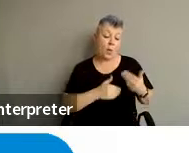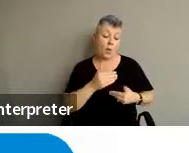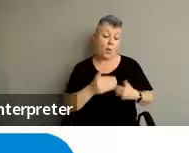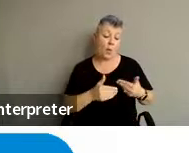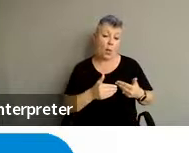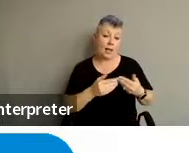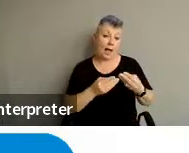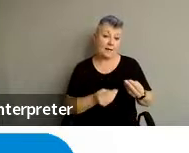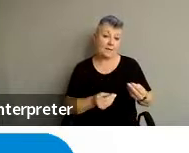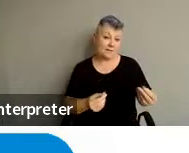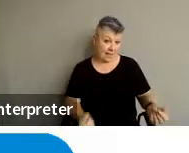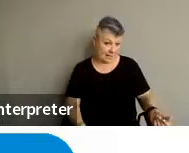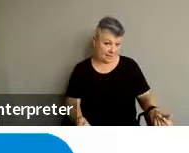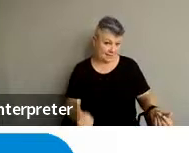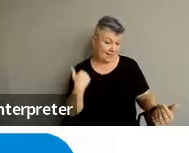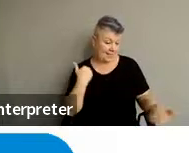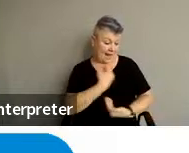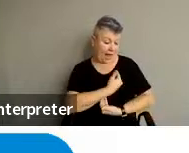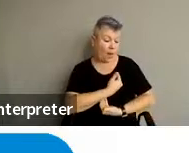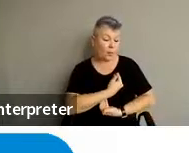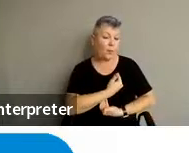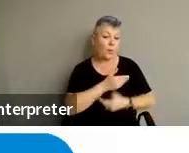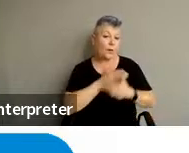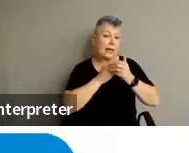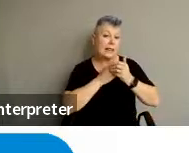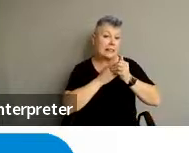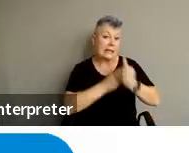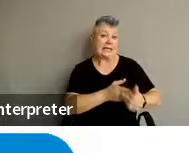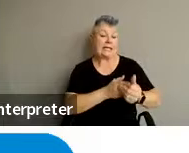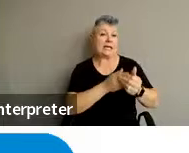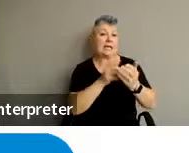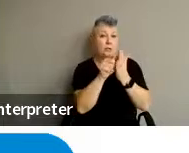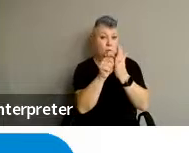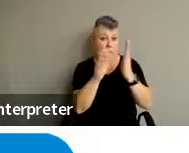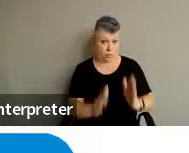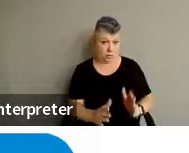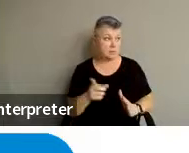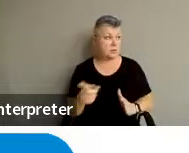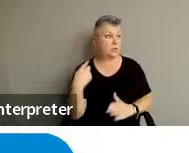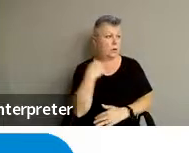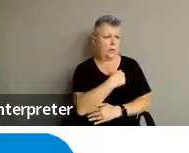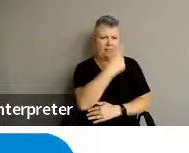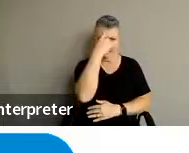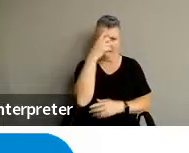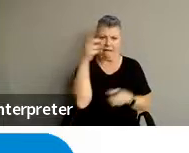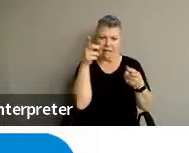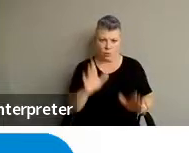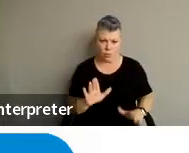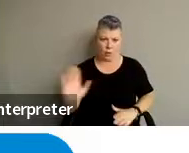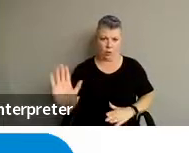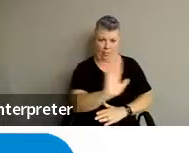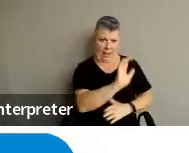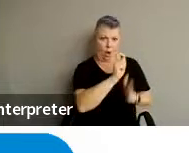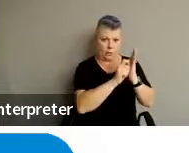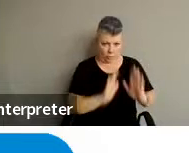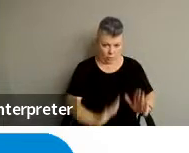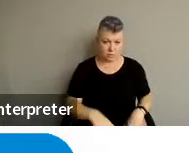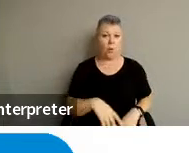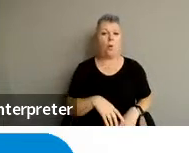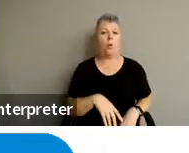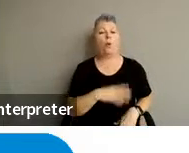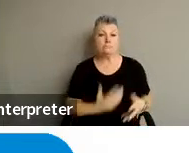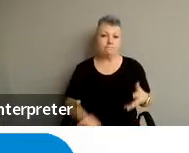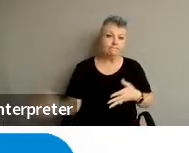that our lead secretaries when we think of director secretaries or executive